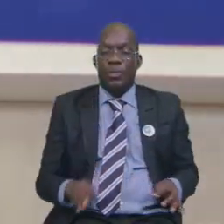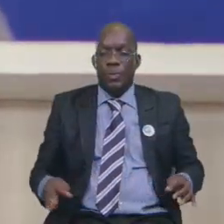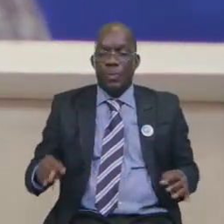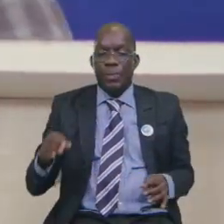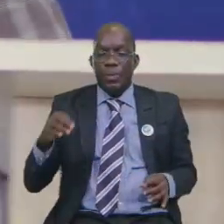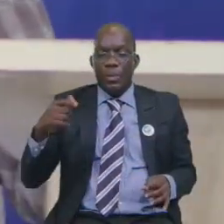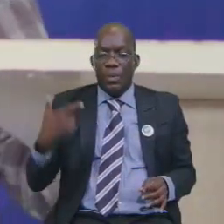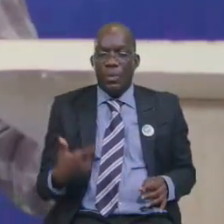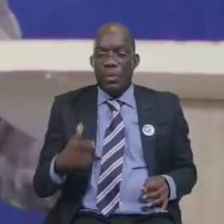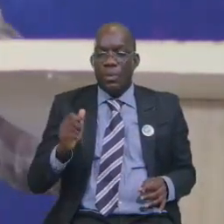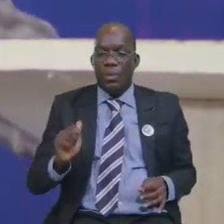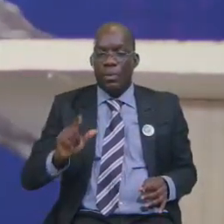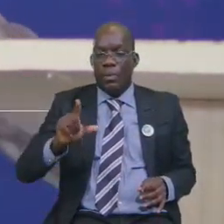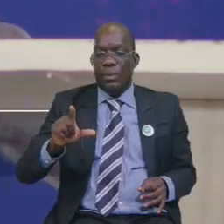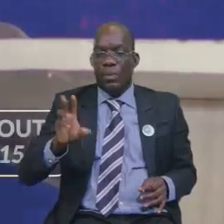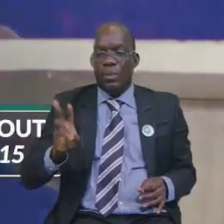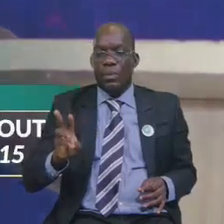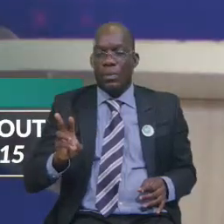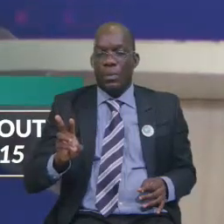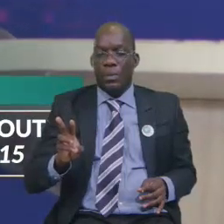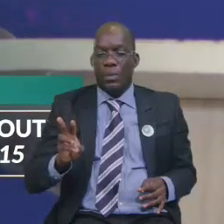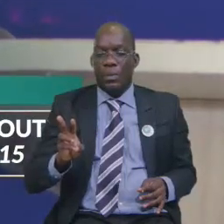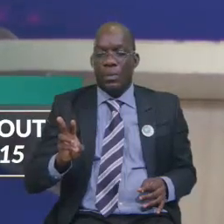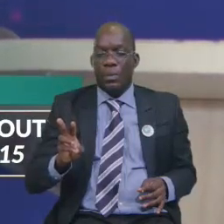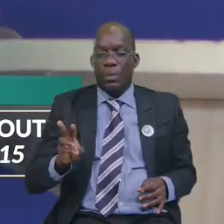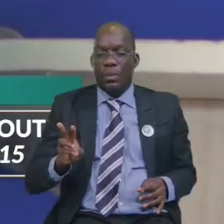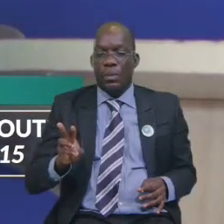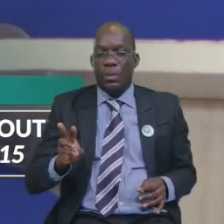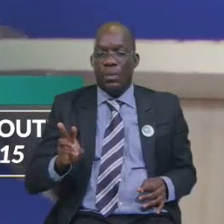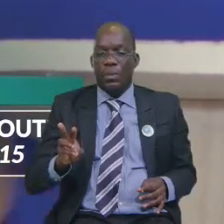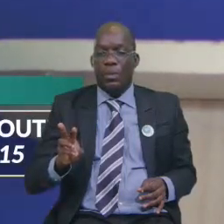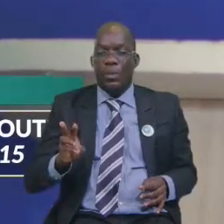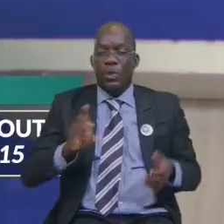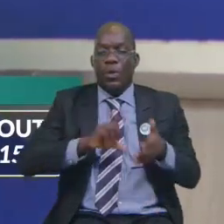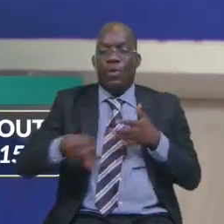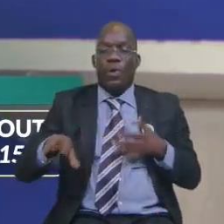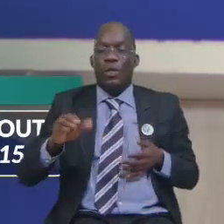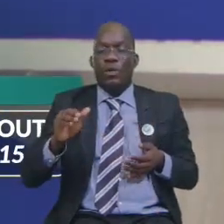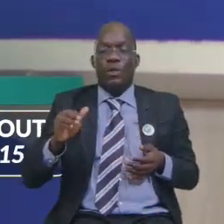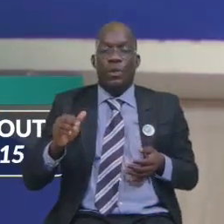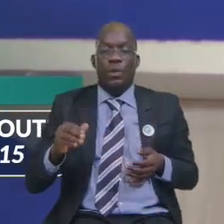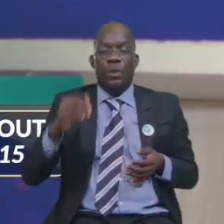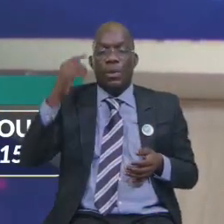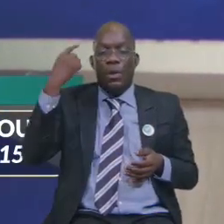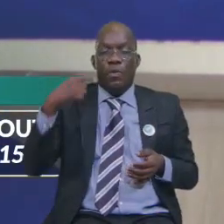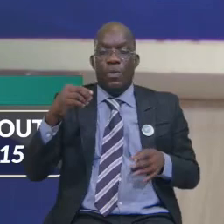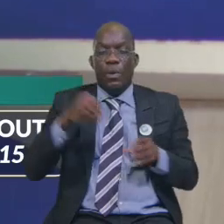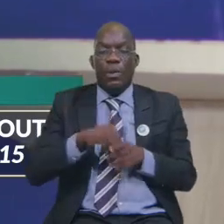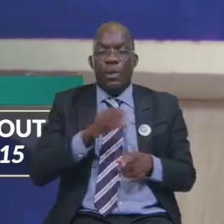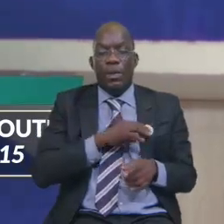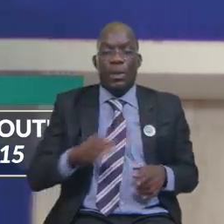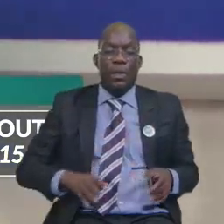Galatians chapter 6, reading here from verse 15, it says, for in Christ